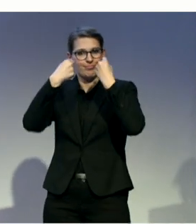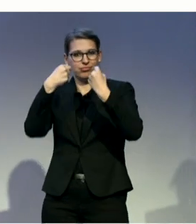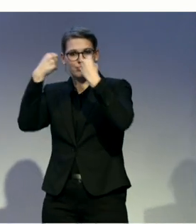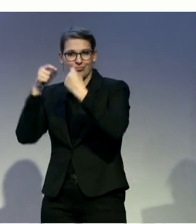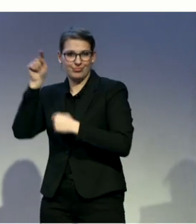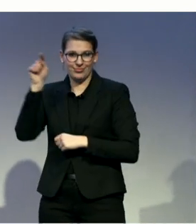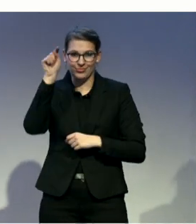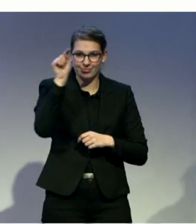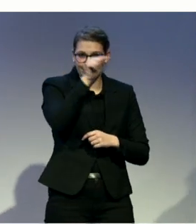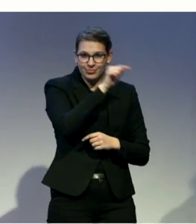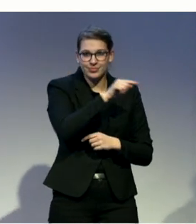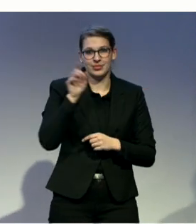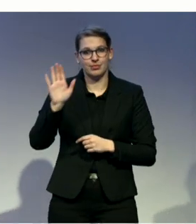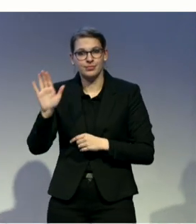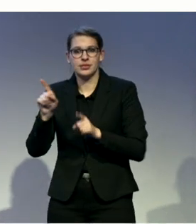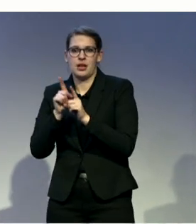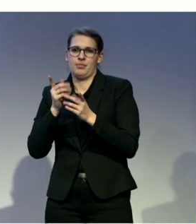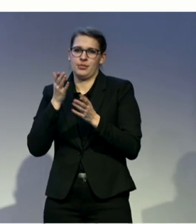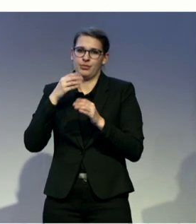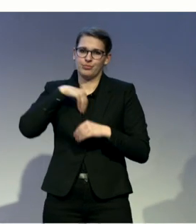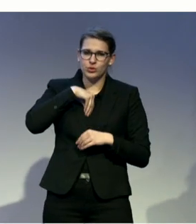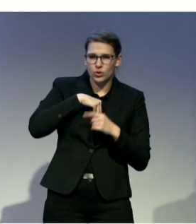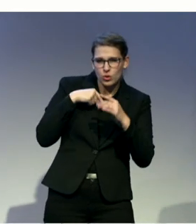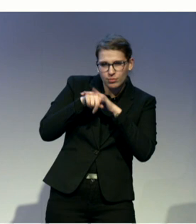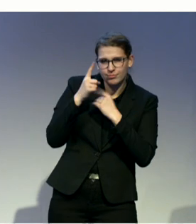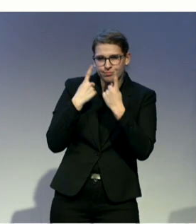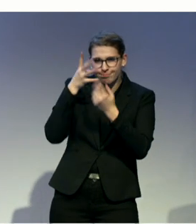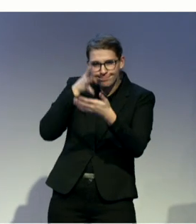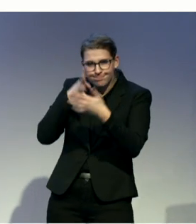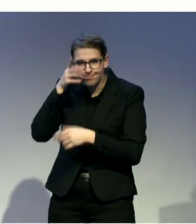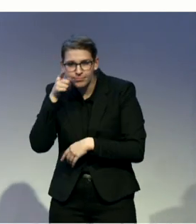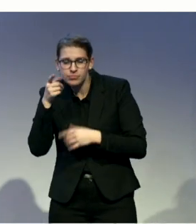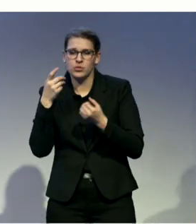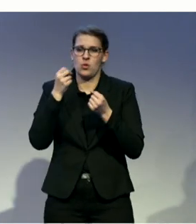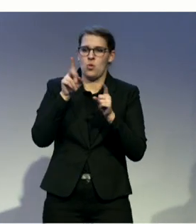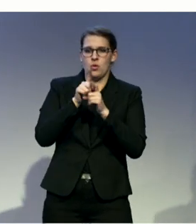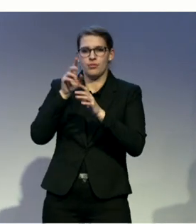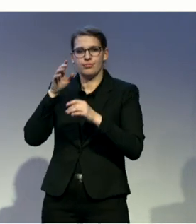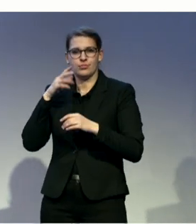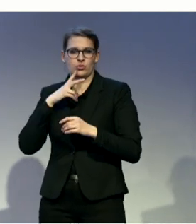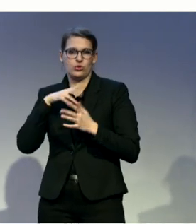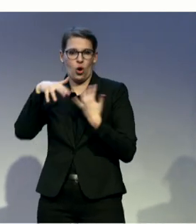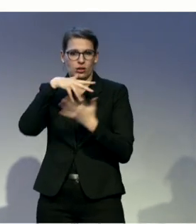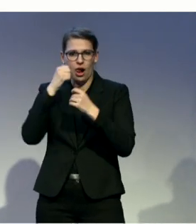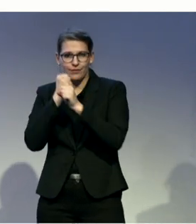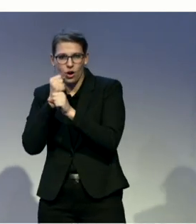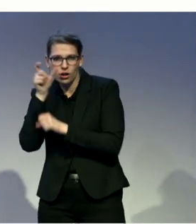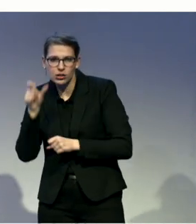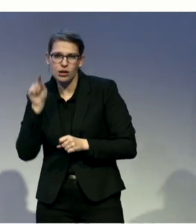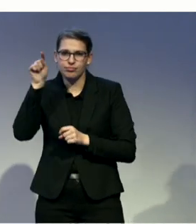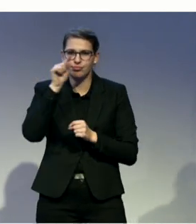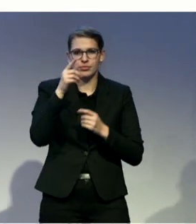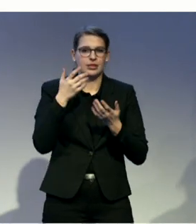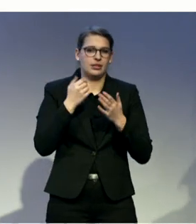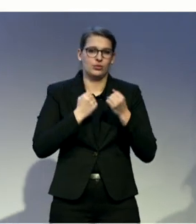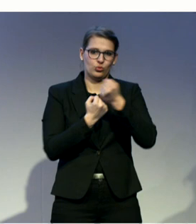vocational therapists, psychiatrists, and these people are serving people with intellectual disabilities. And they are